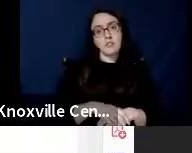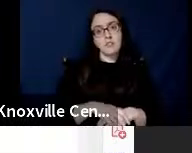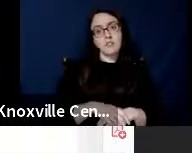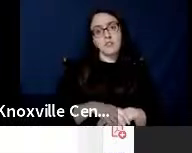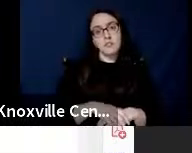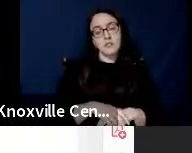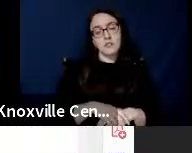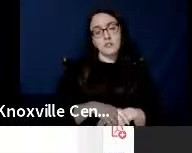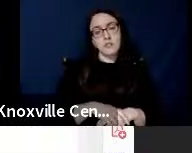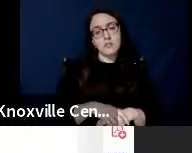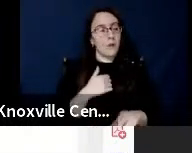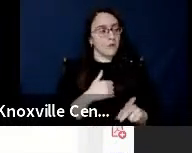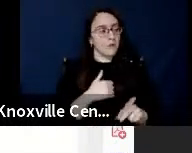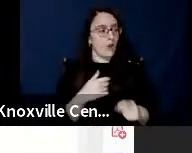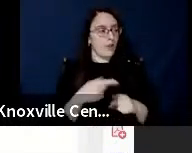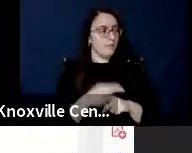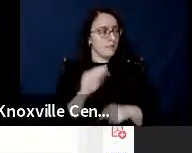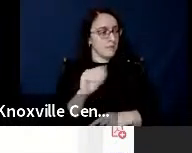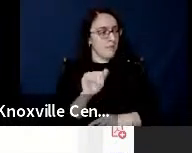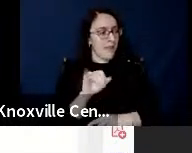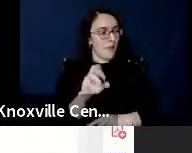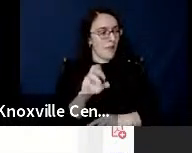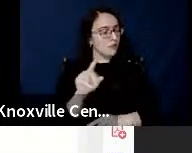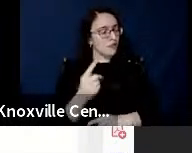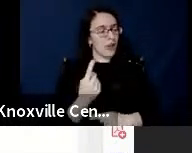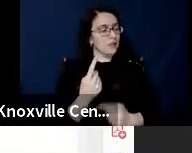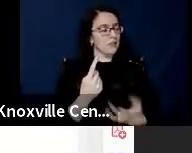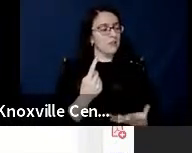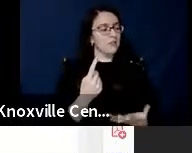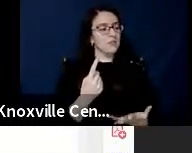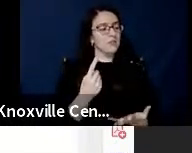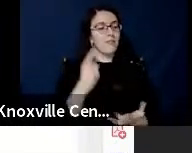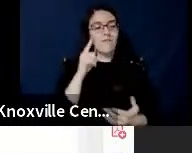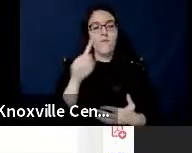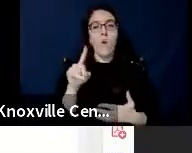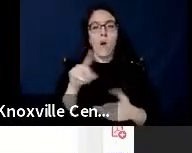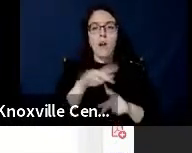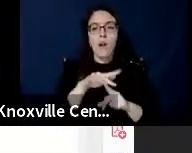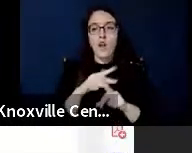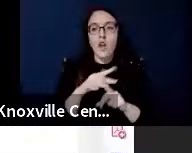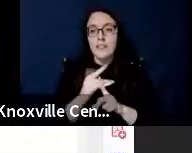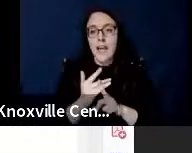I'm sorry, sir. Just to put this in context for everybody out there.